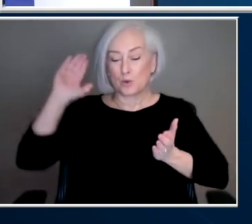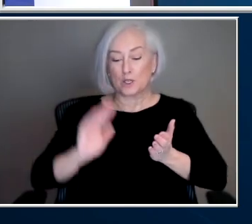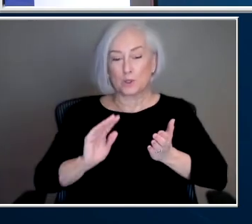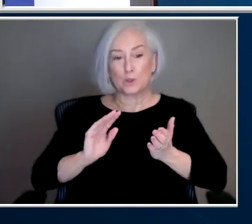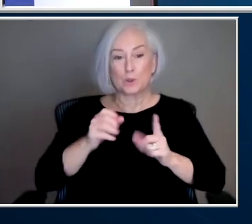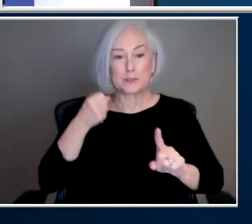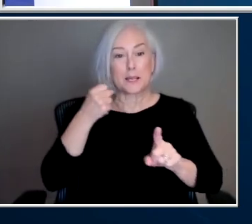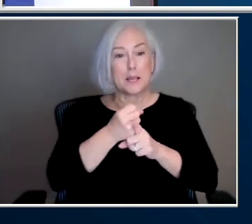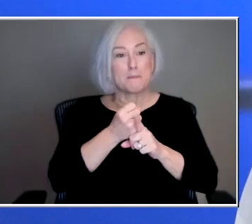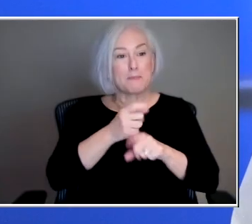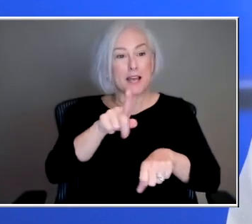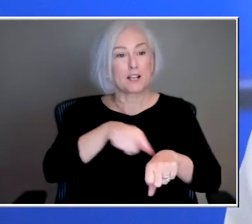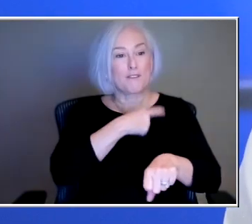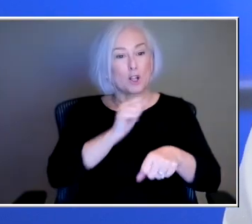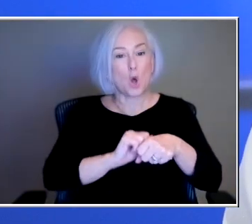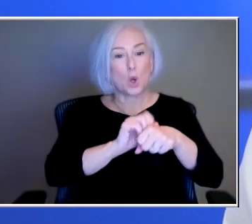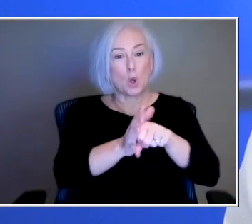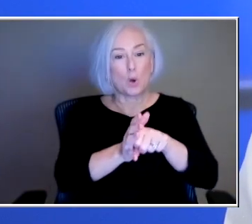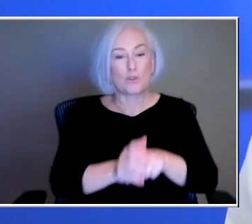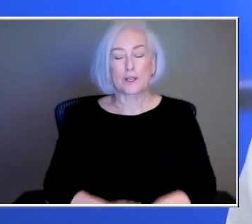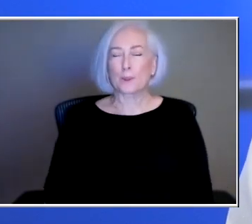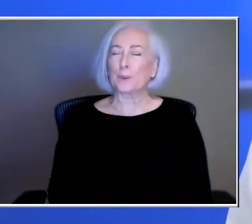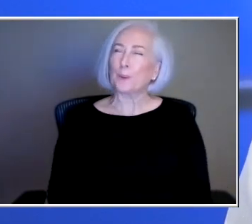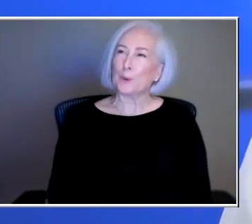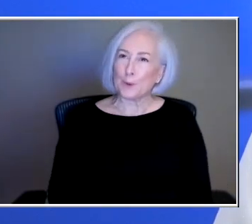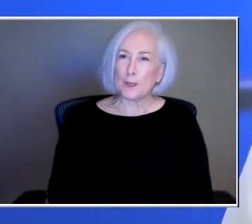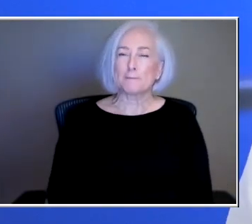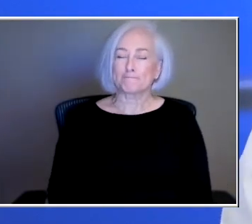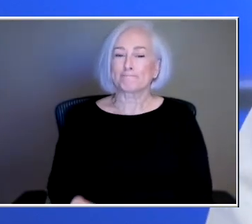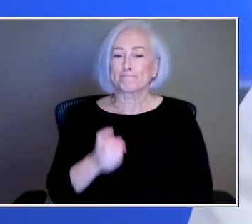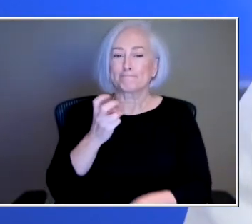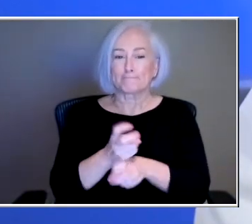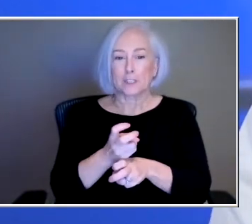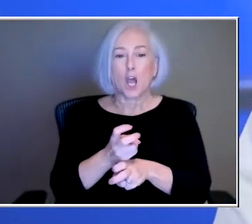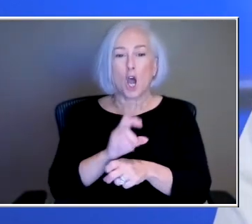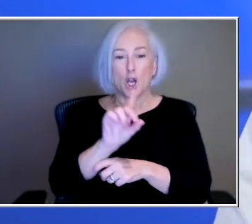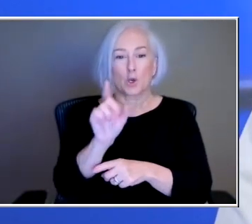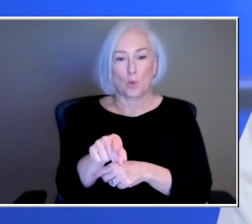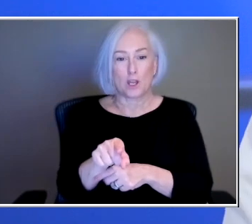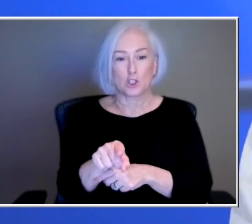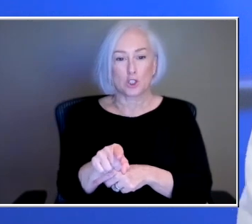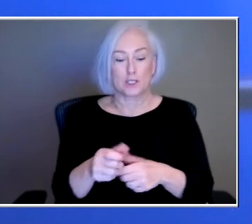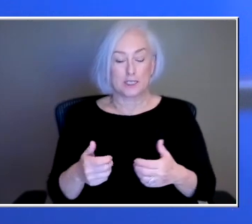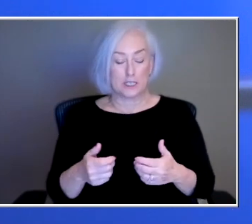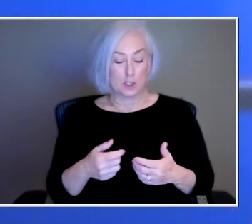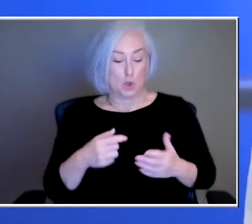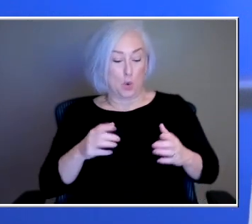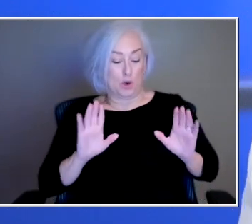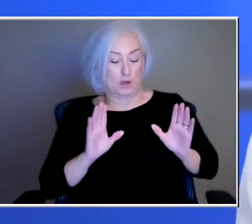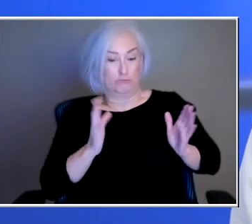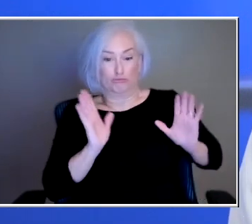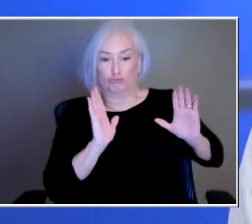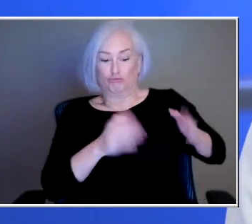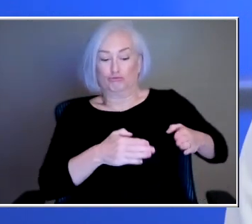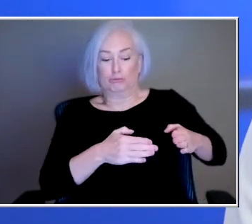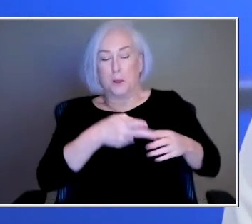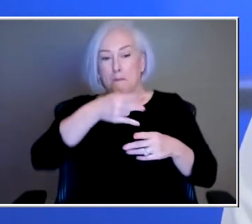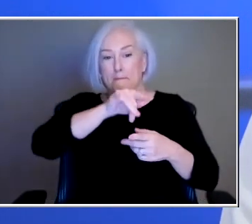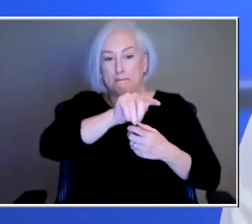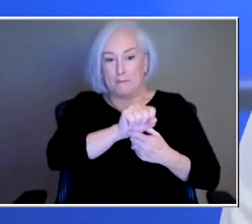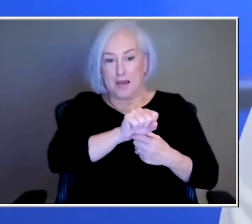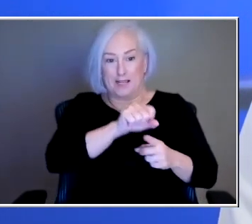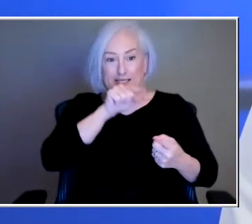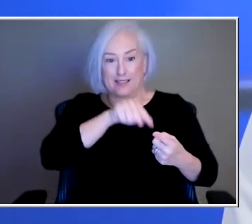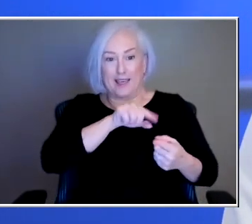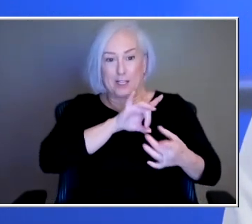Ooh, tough question there. So let's talk about POTS, because I'm going to separate it a little bit. So, POTS is part of the long COVID kind of tree here.